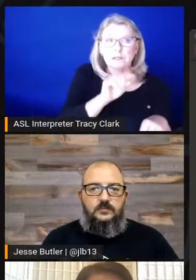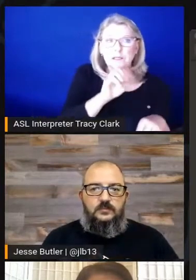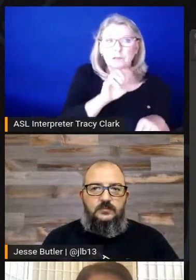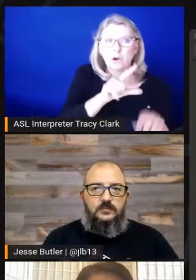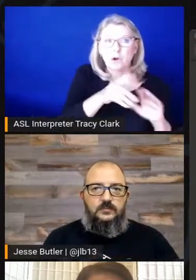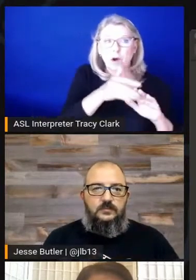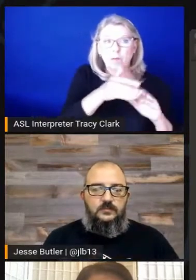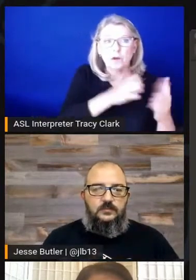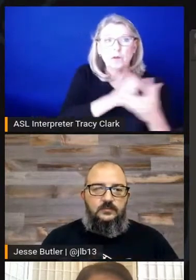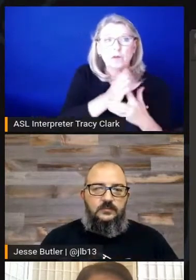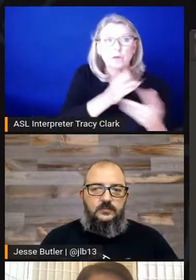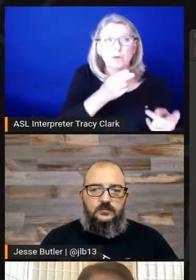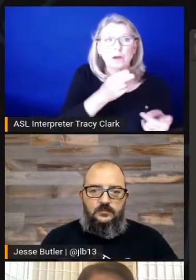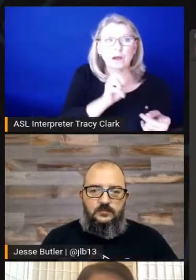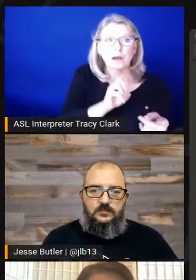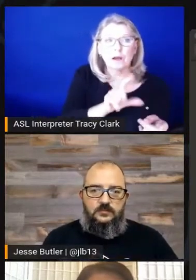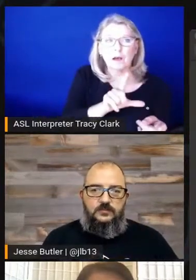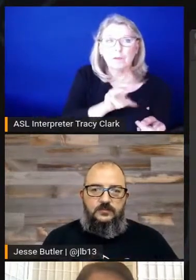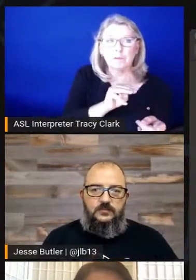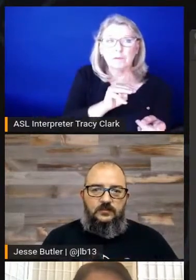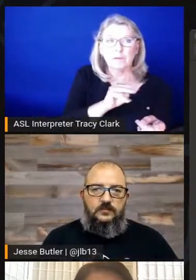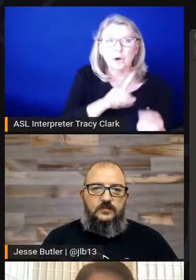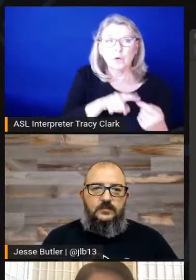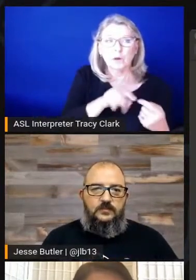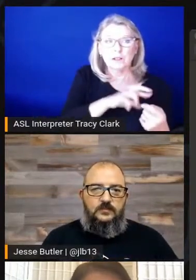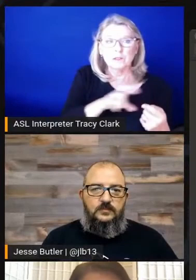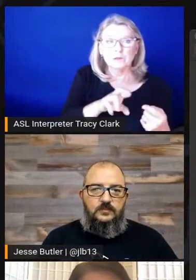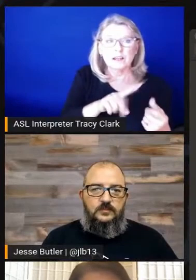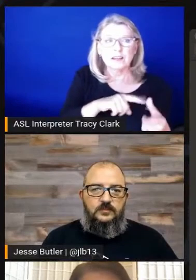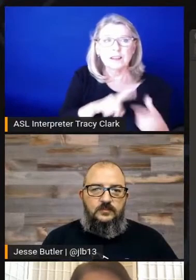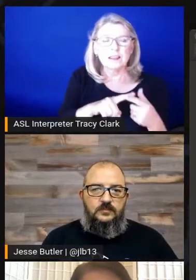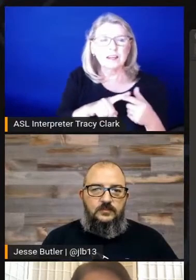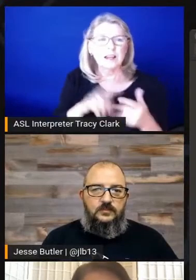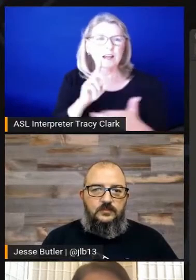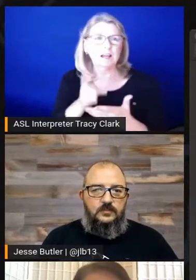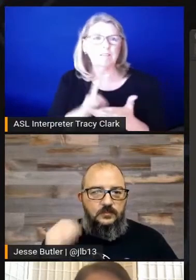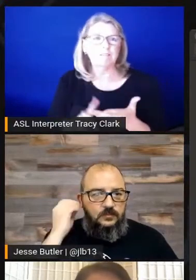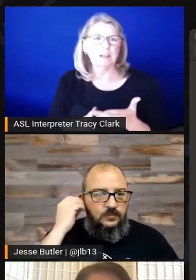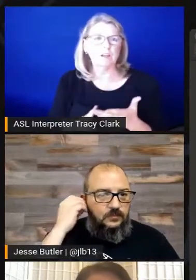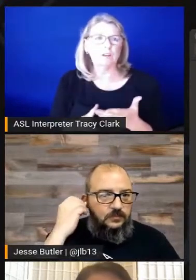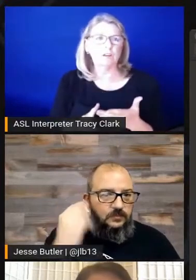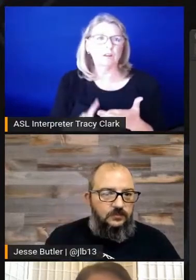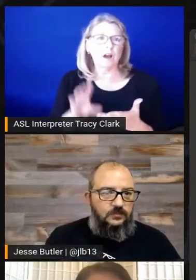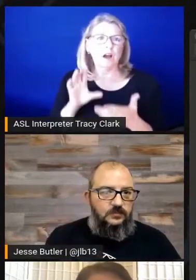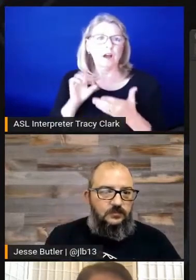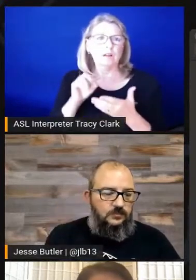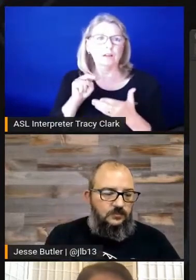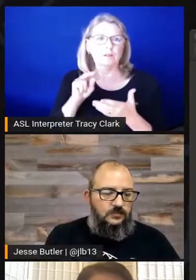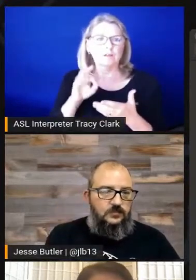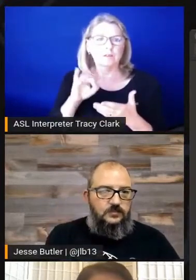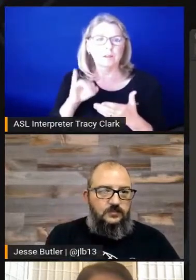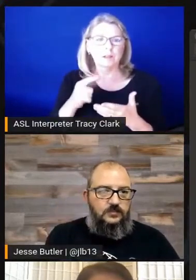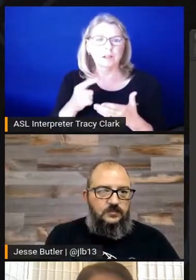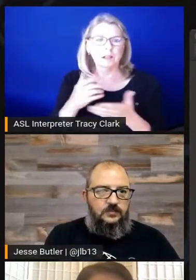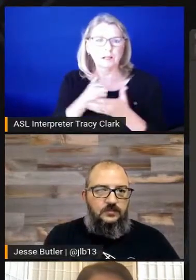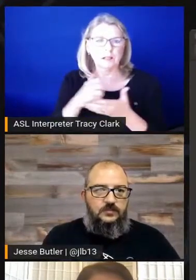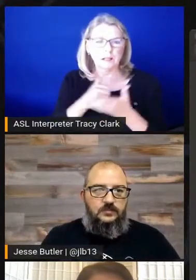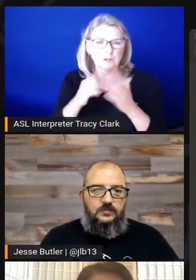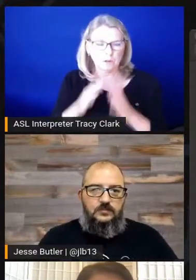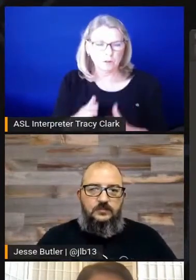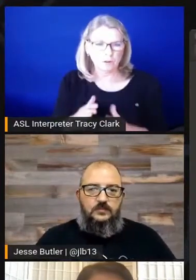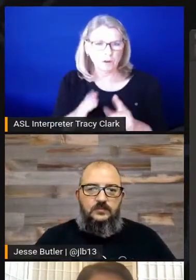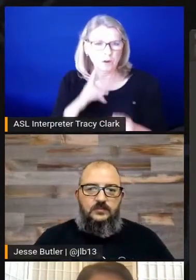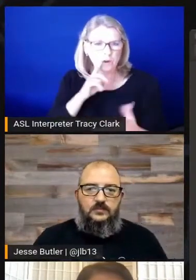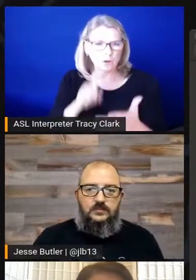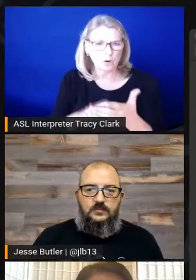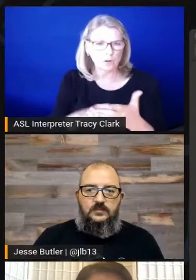operator is ready, we want to configure our collector. And here, when we're configuring the collector, just to note that there are 4 different modes to